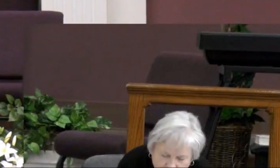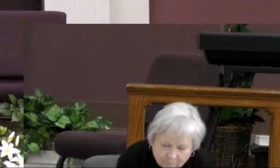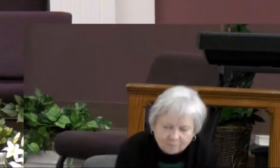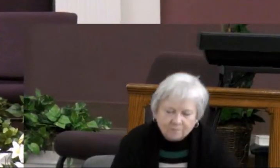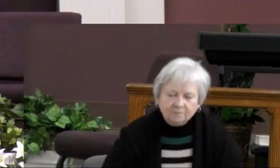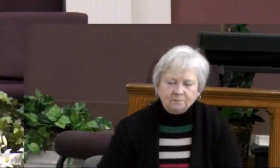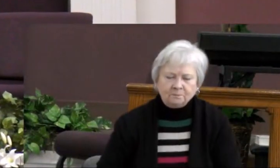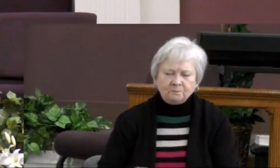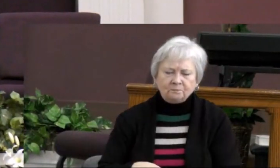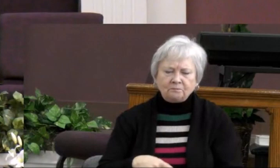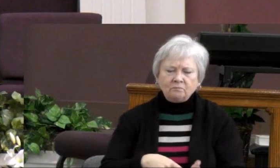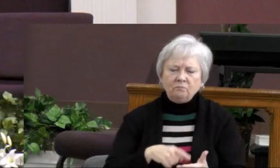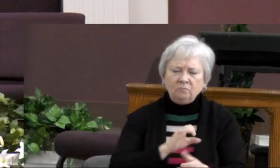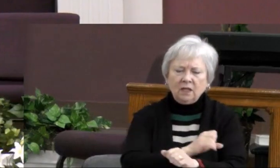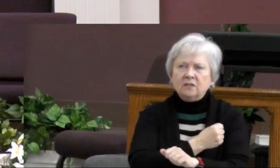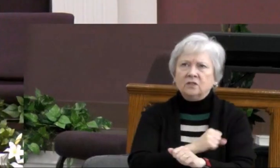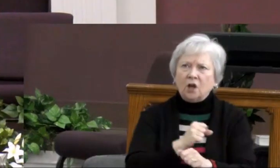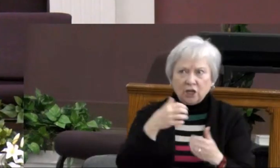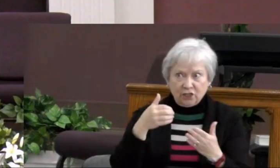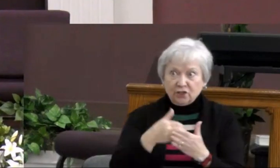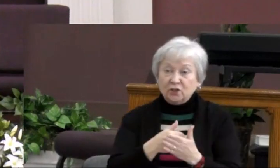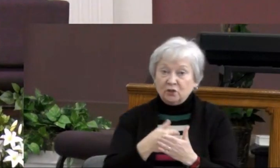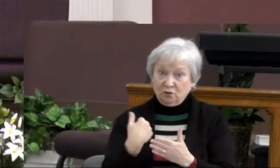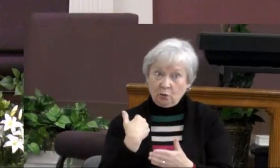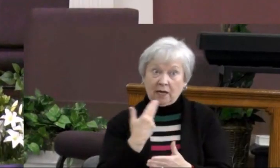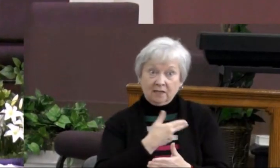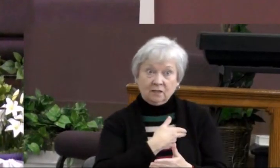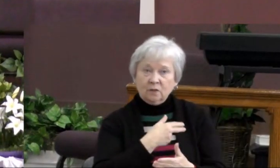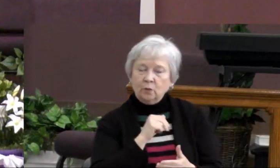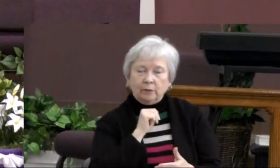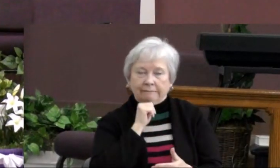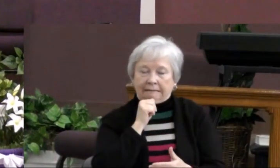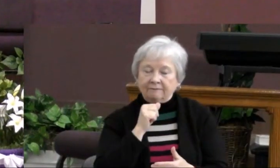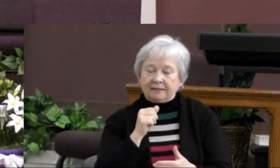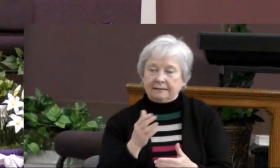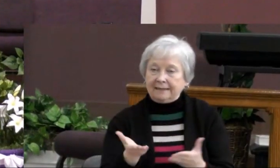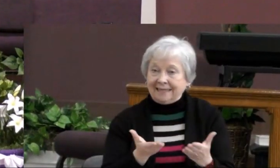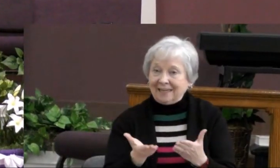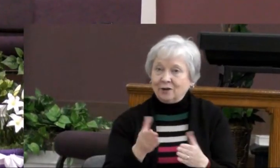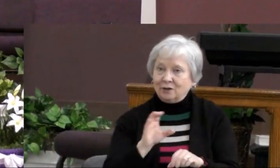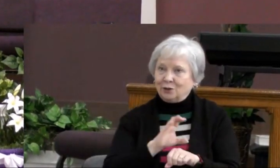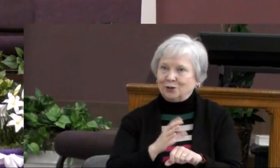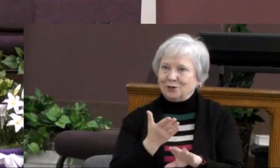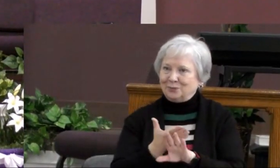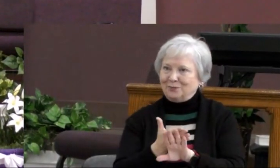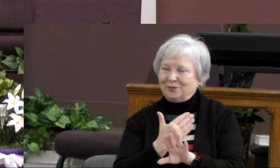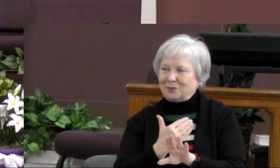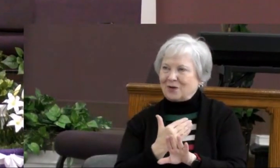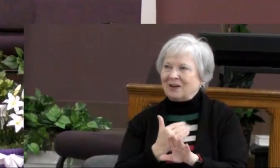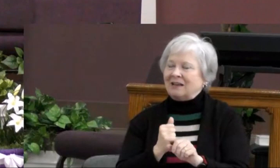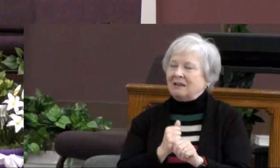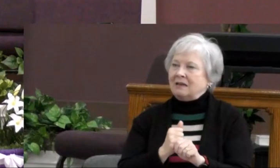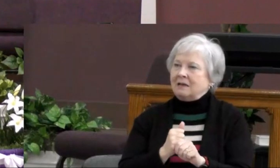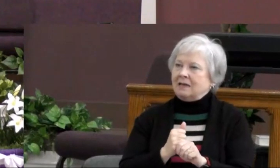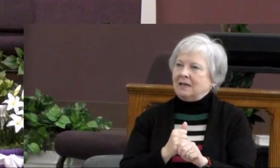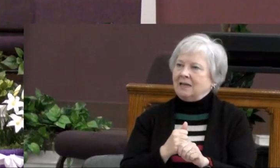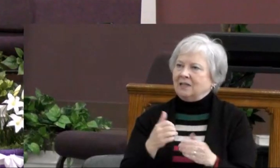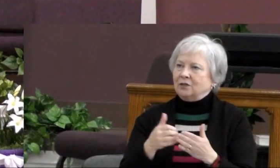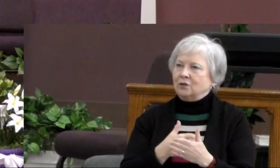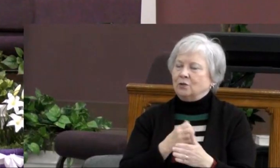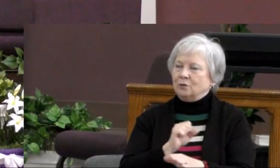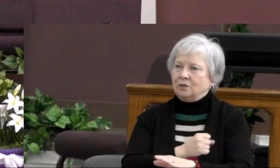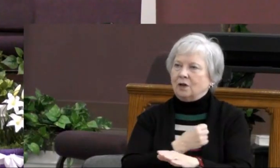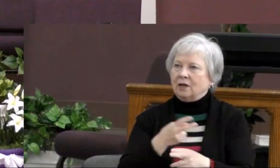This song is new to us. I haven't done it in the service here yet. Kind of a newer song. Called